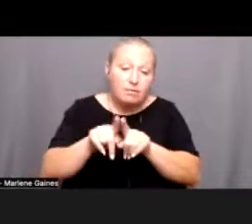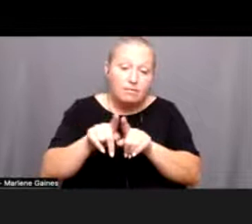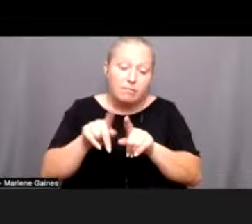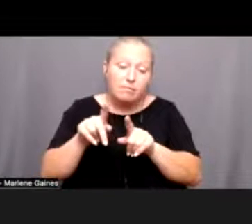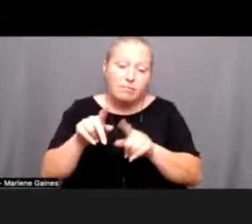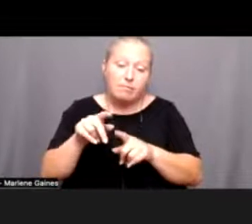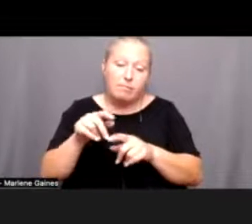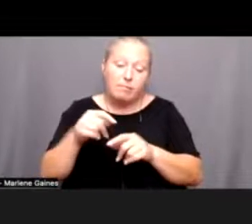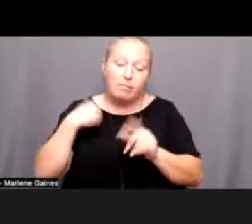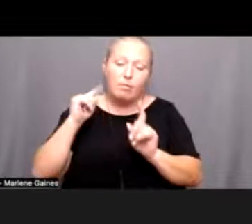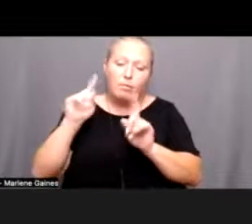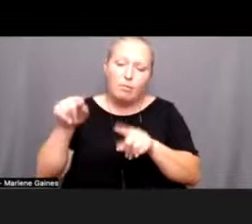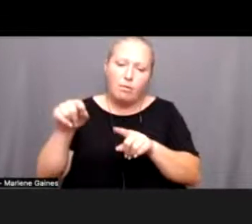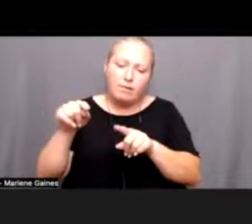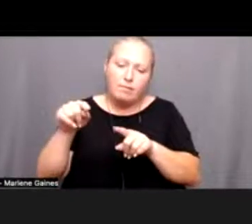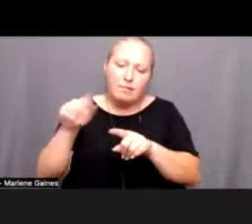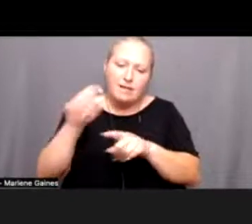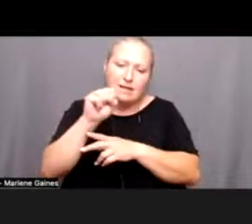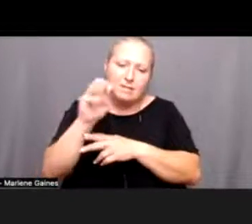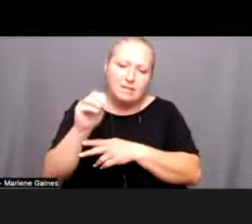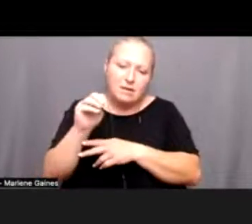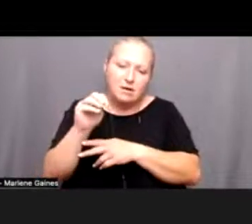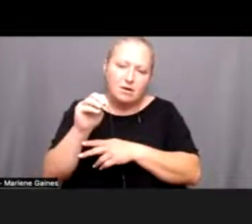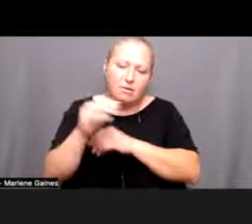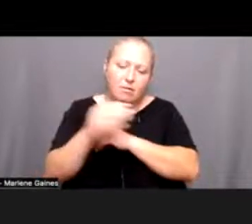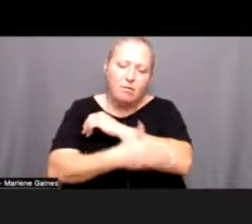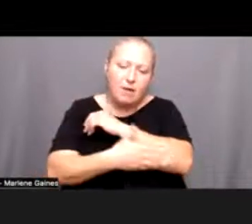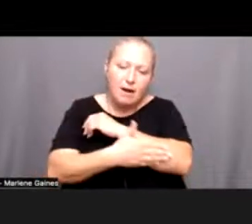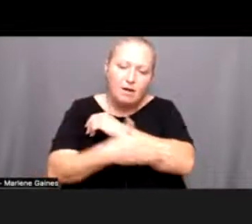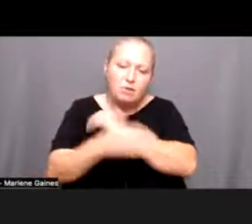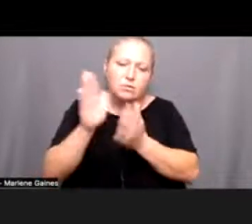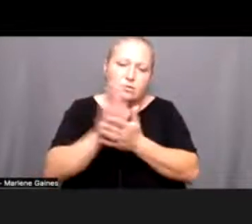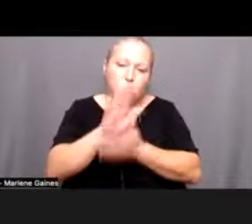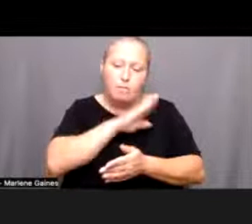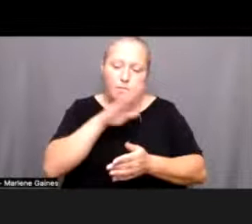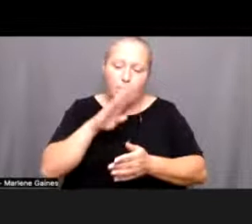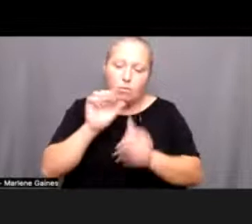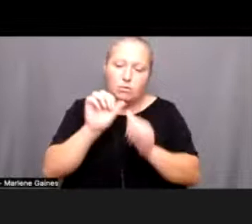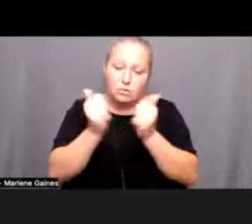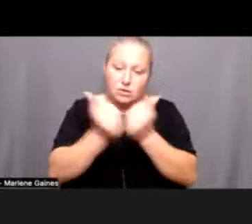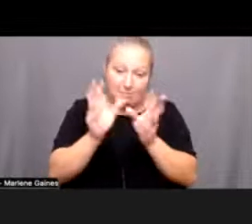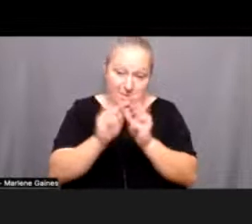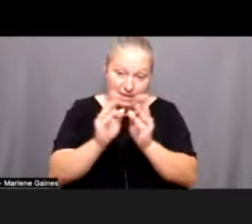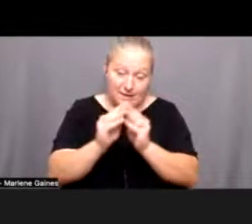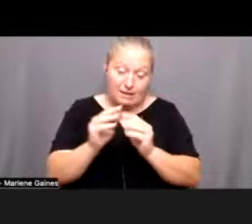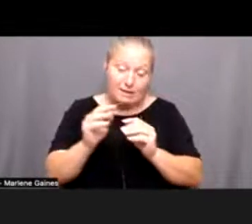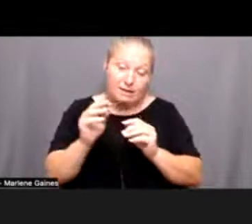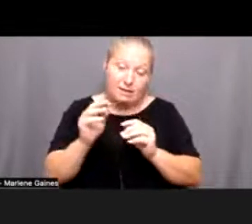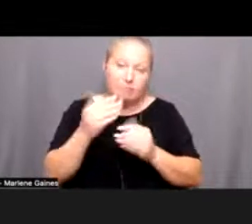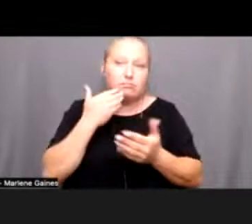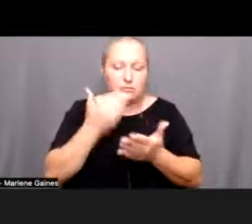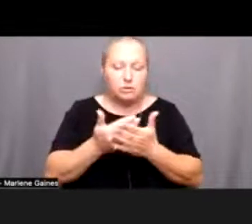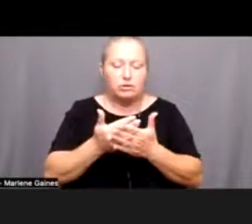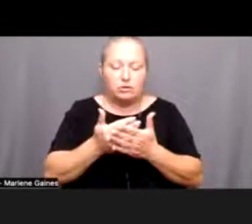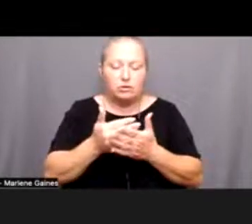I went to a San Mateo County School Board Association meeting. That was very good.